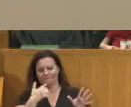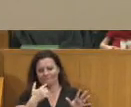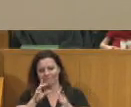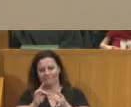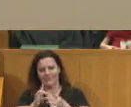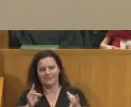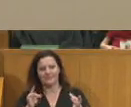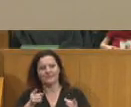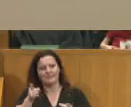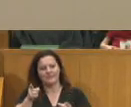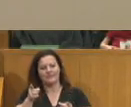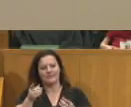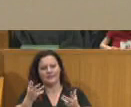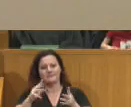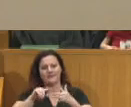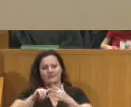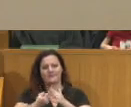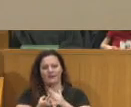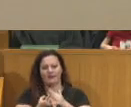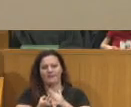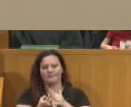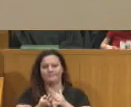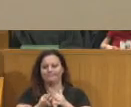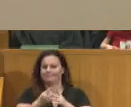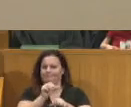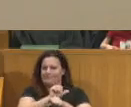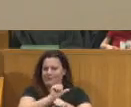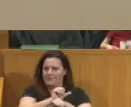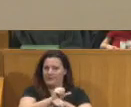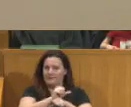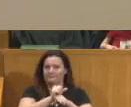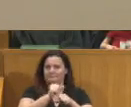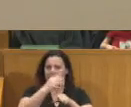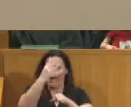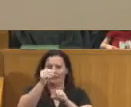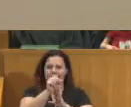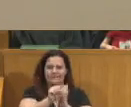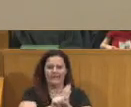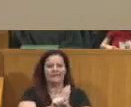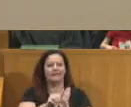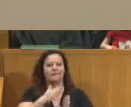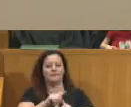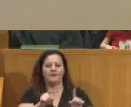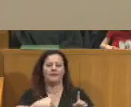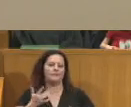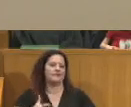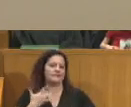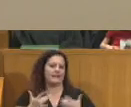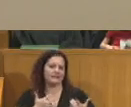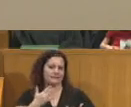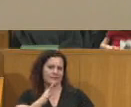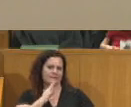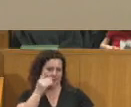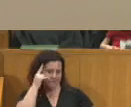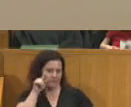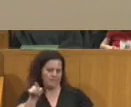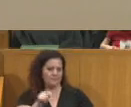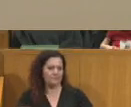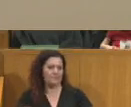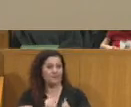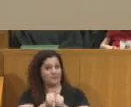hold your applause until we recognize all of them. Now, you know, Councilmember Greg Phipps, who is actually our zoning and land